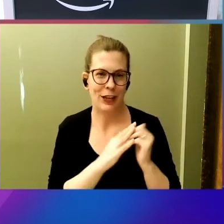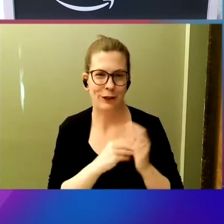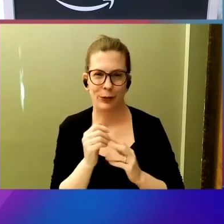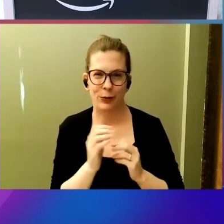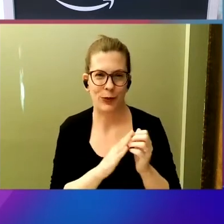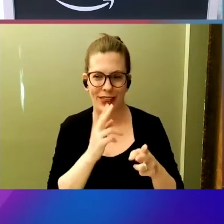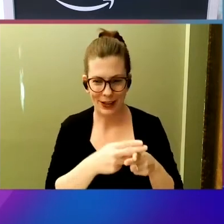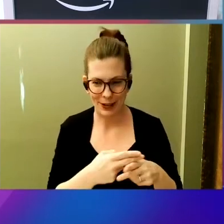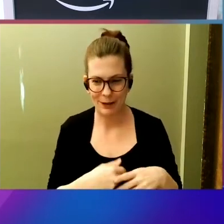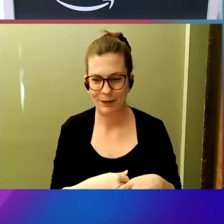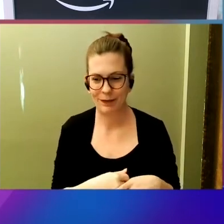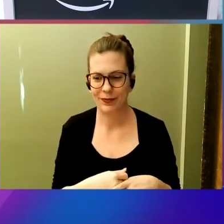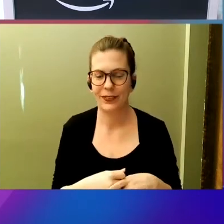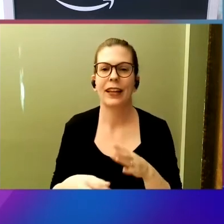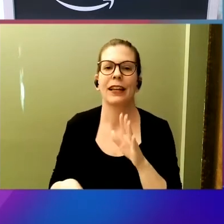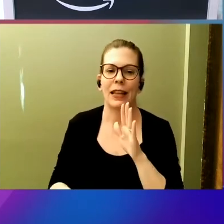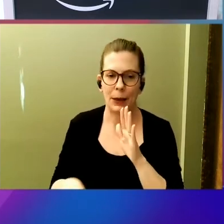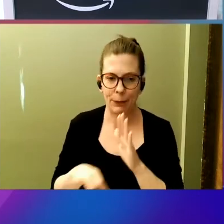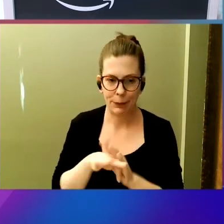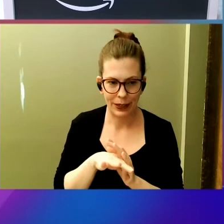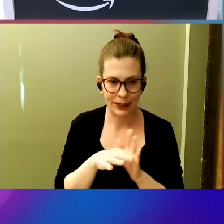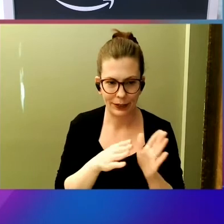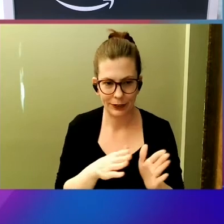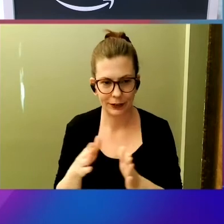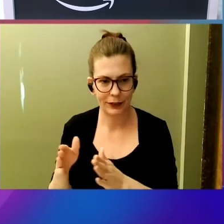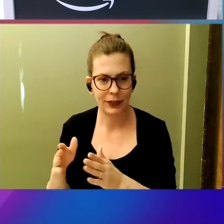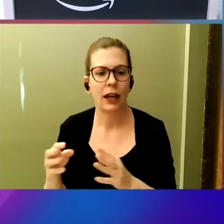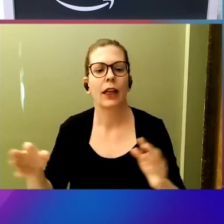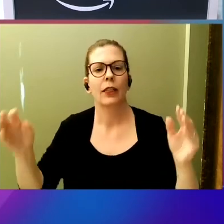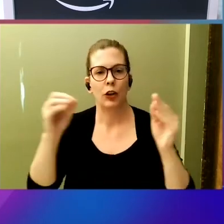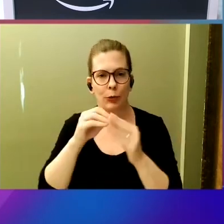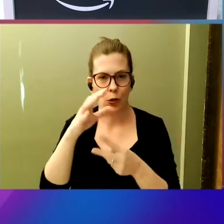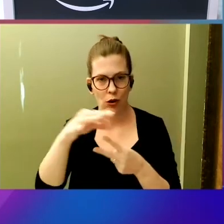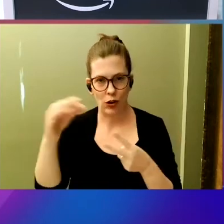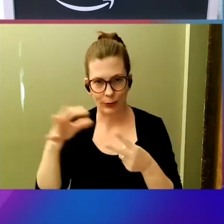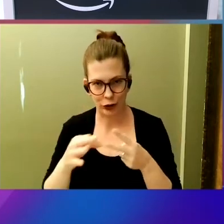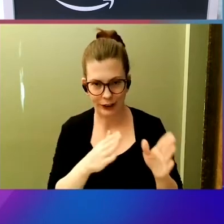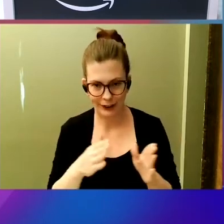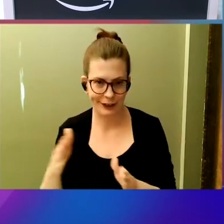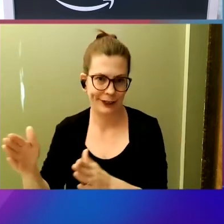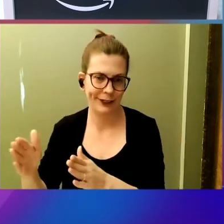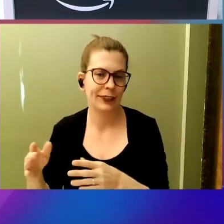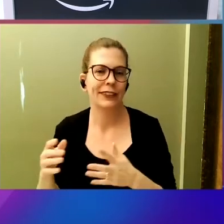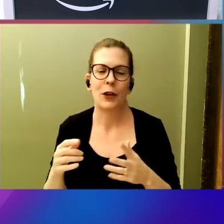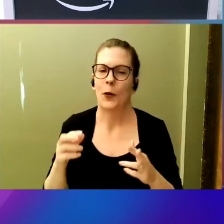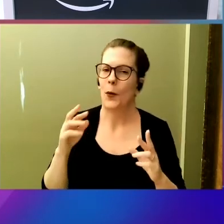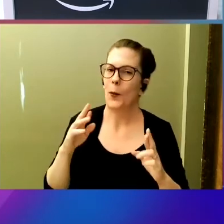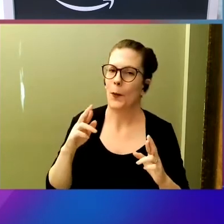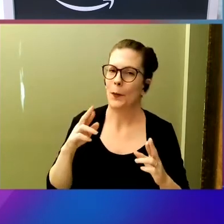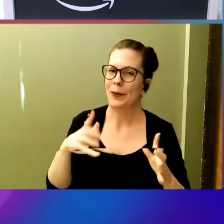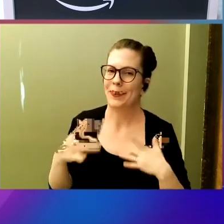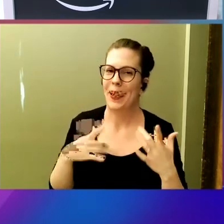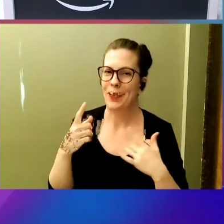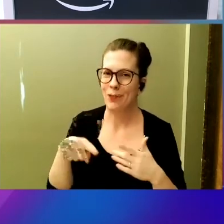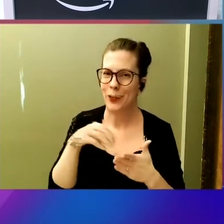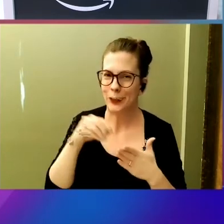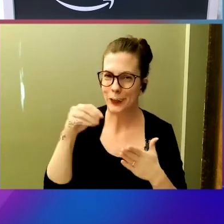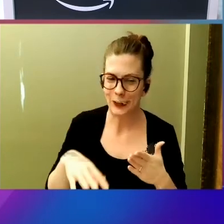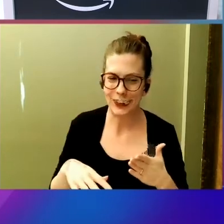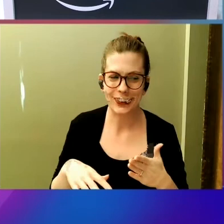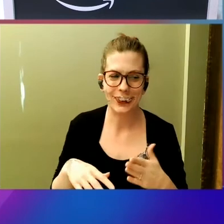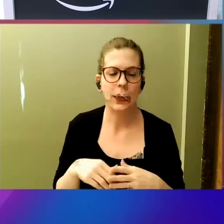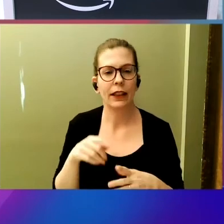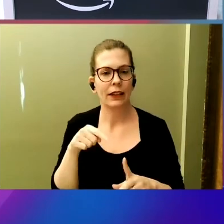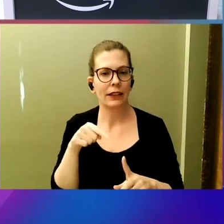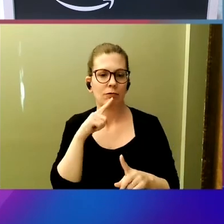choose track. There are more tracks coming, so hopefully it's exciting for students. This is basically about the